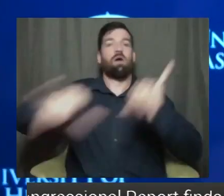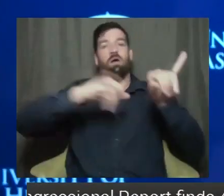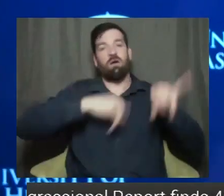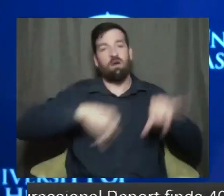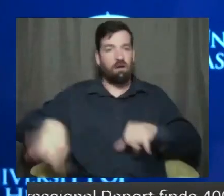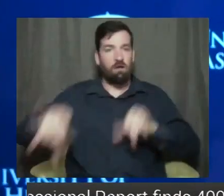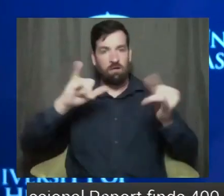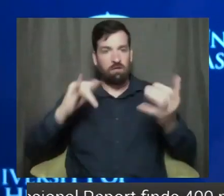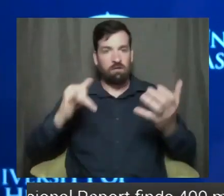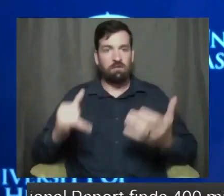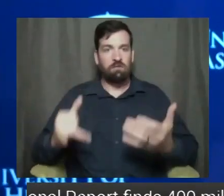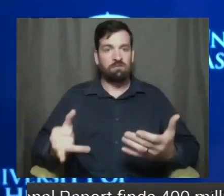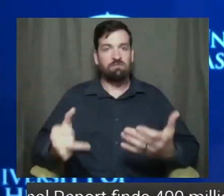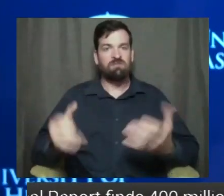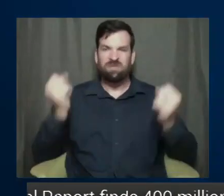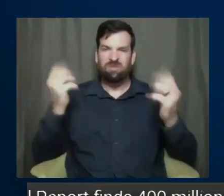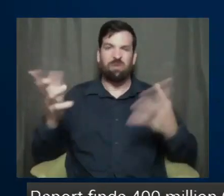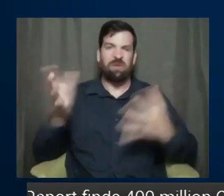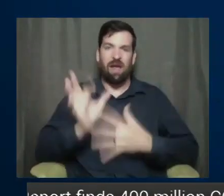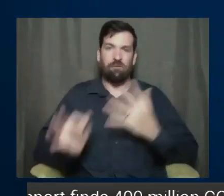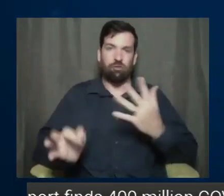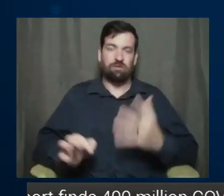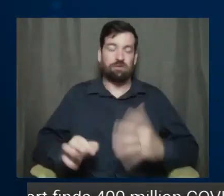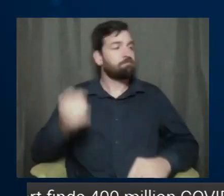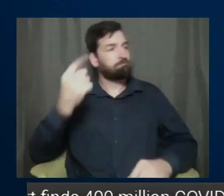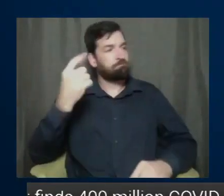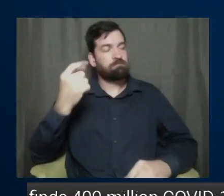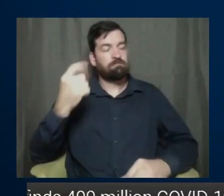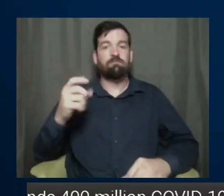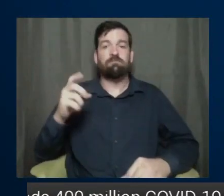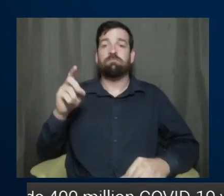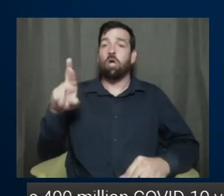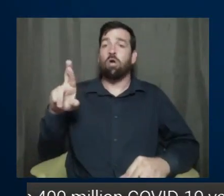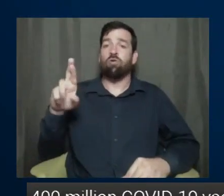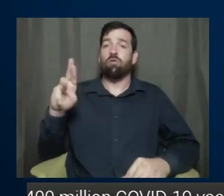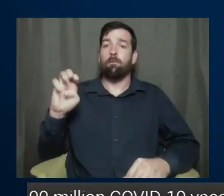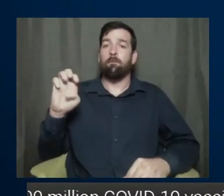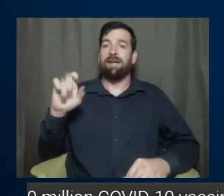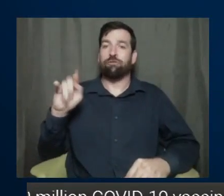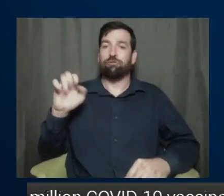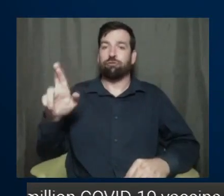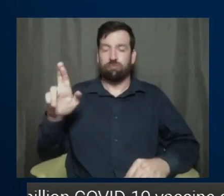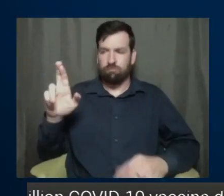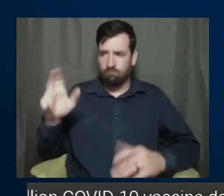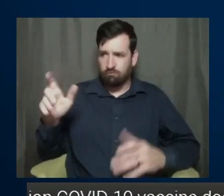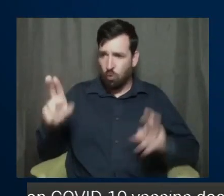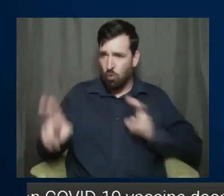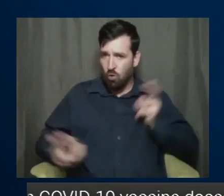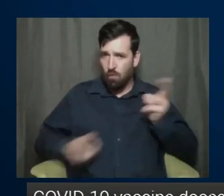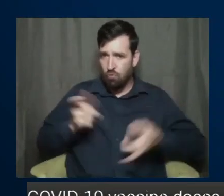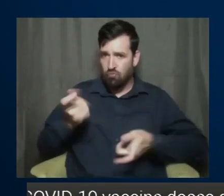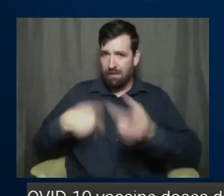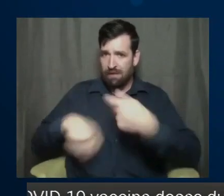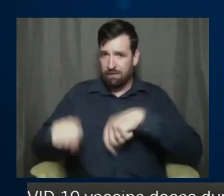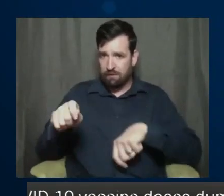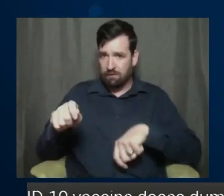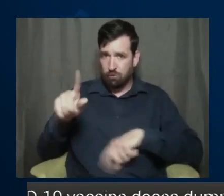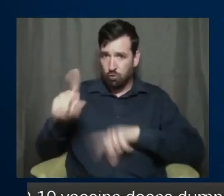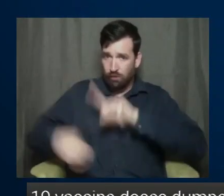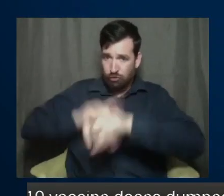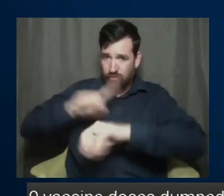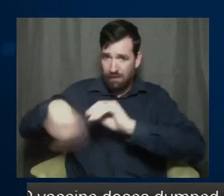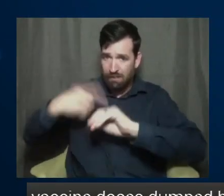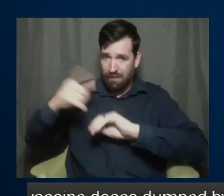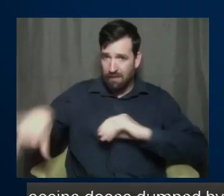so many options. So got it. Okay, so Dr. Meister, I have to ask you that about like hormone replacement. Do you get questions about that? Where do people start with